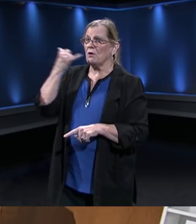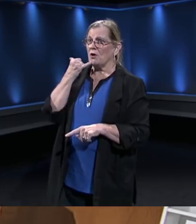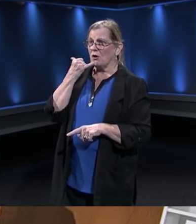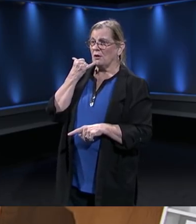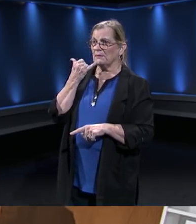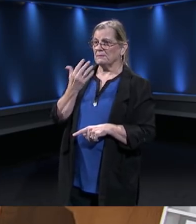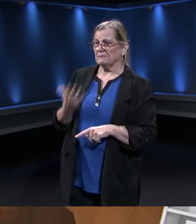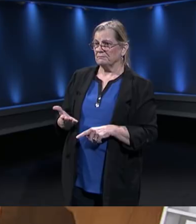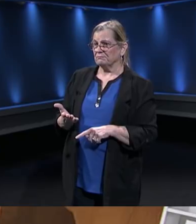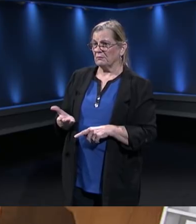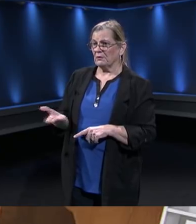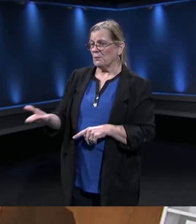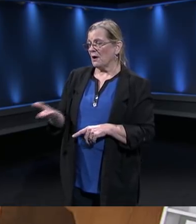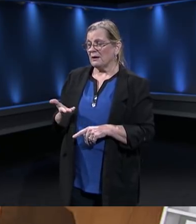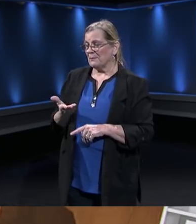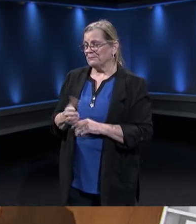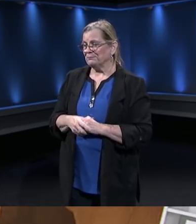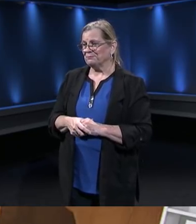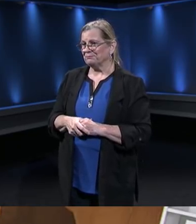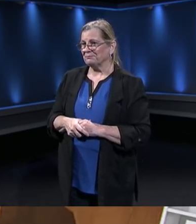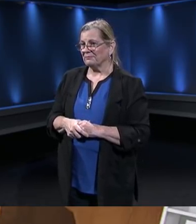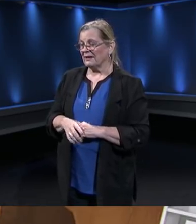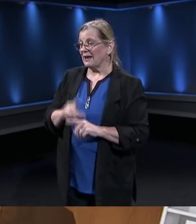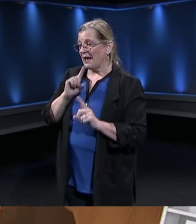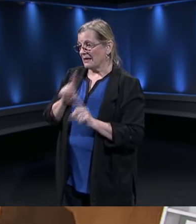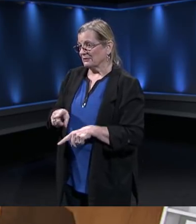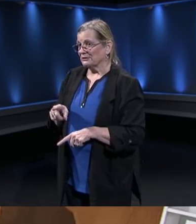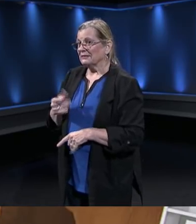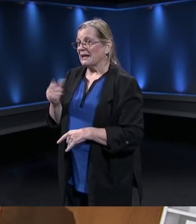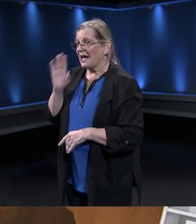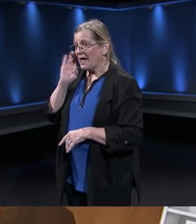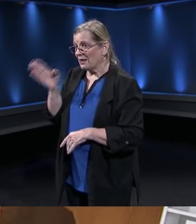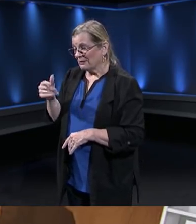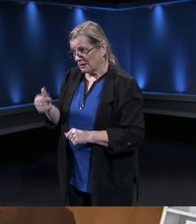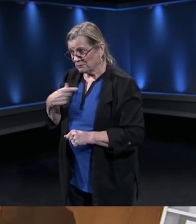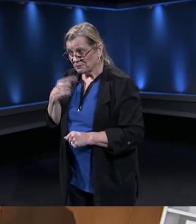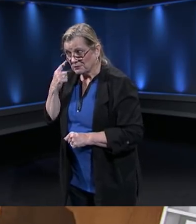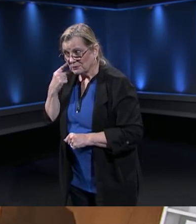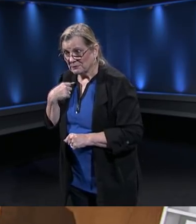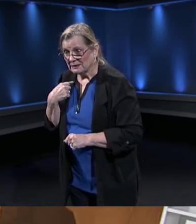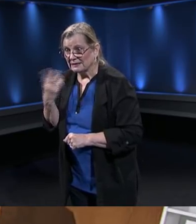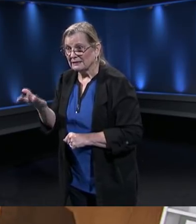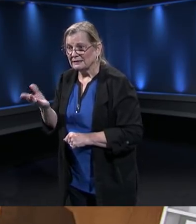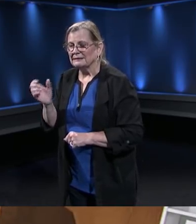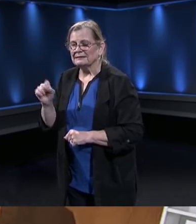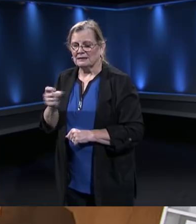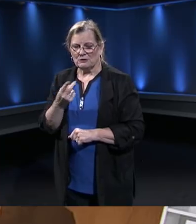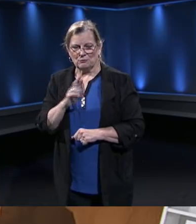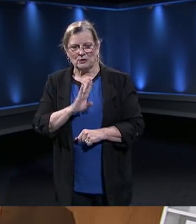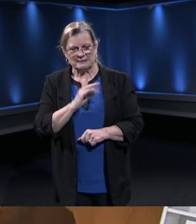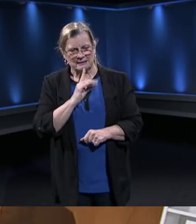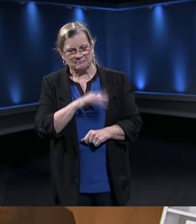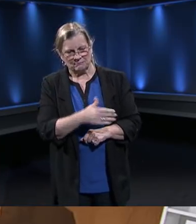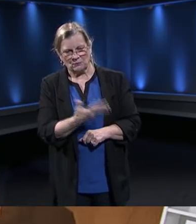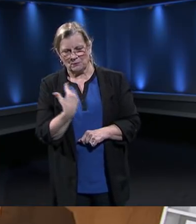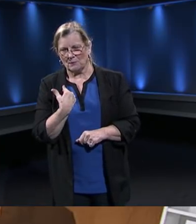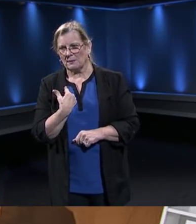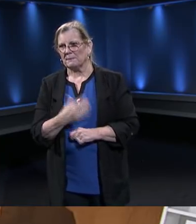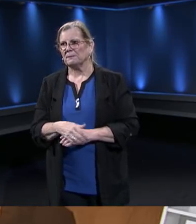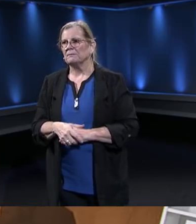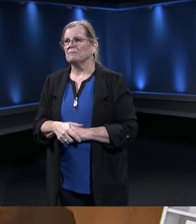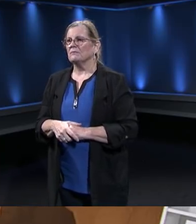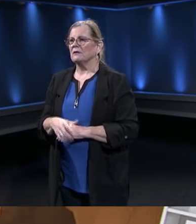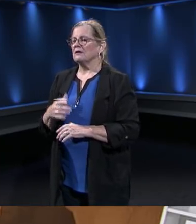Caller, welcome. Hi, good evening. Can you hear me? Yes, good evening. Welcome. Hi, thank you for taking my call. On